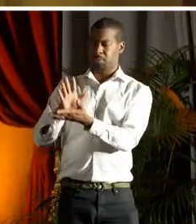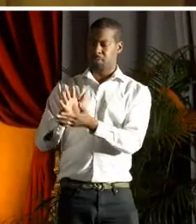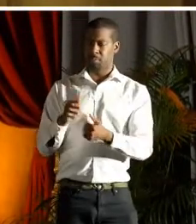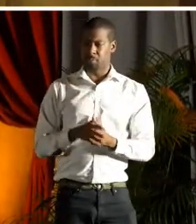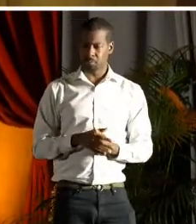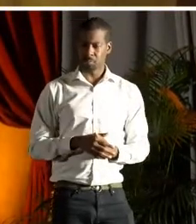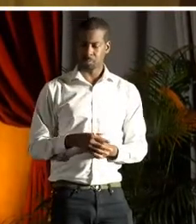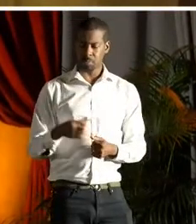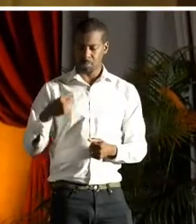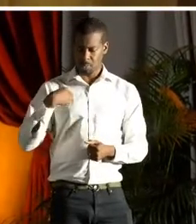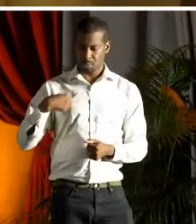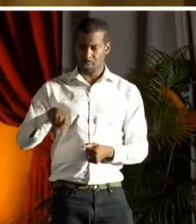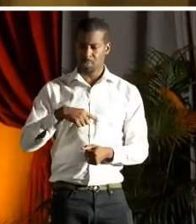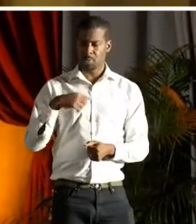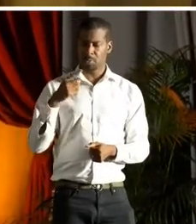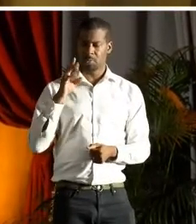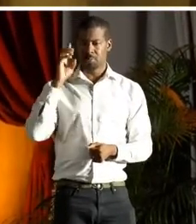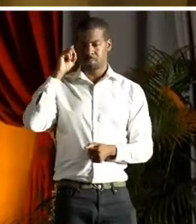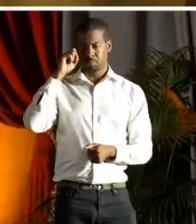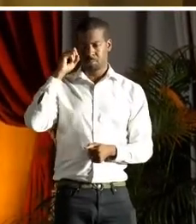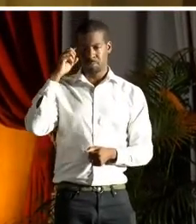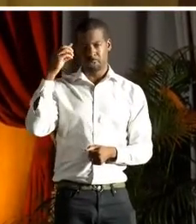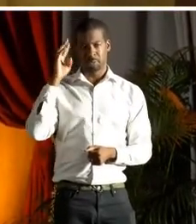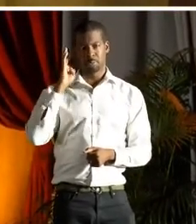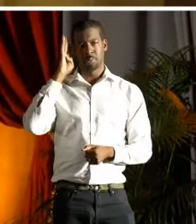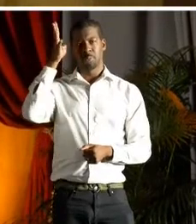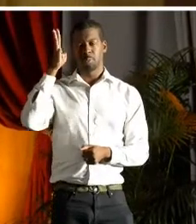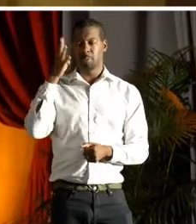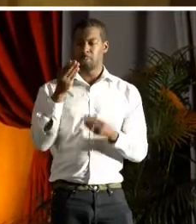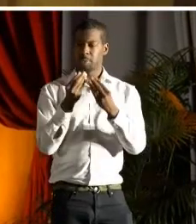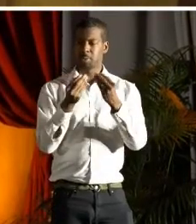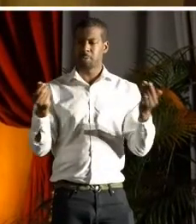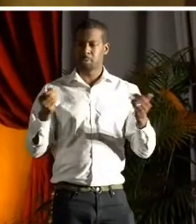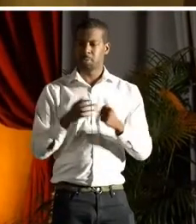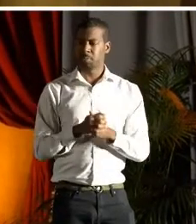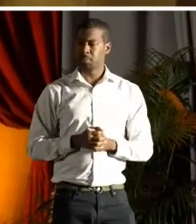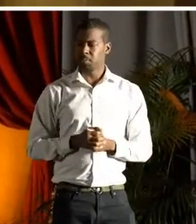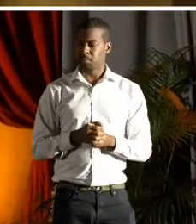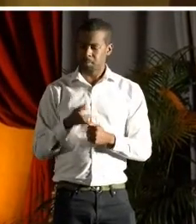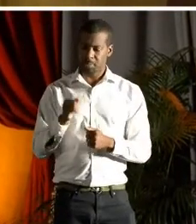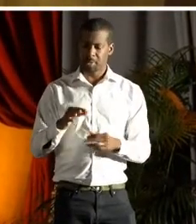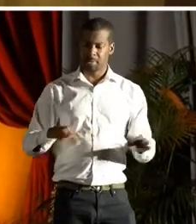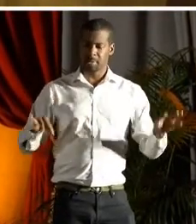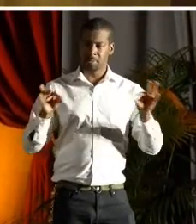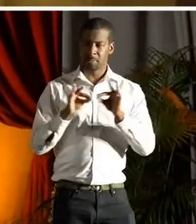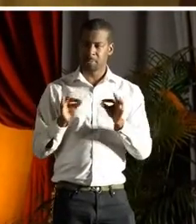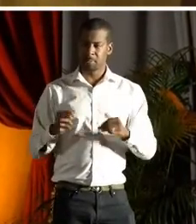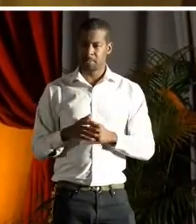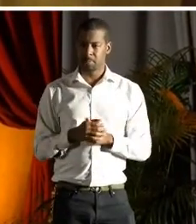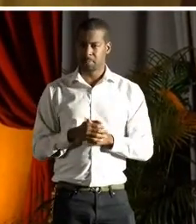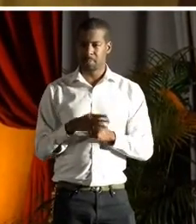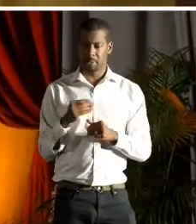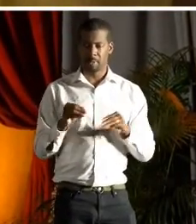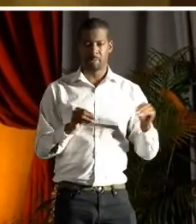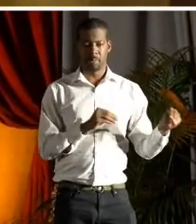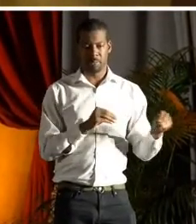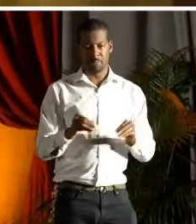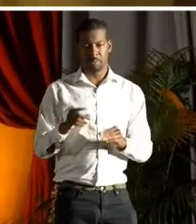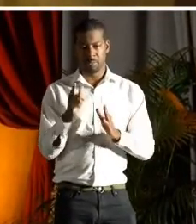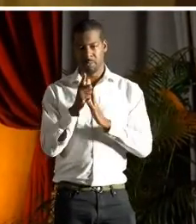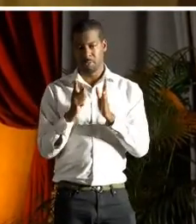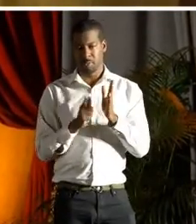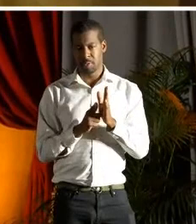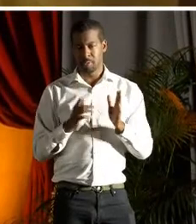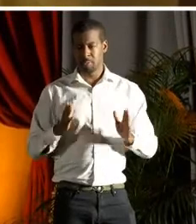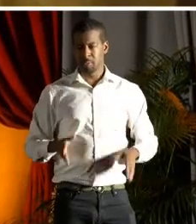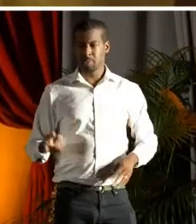Instead, we will come up with the solutions. And so that was important. And movement lawyers today